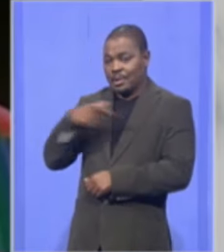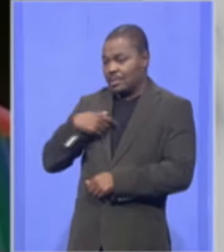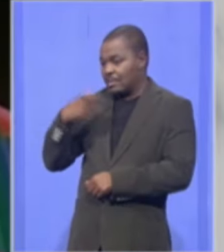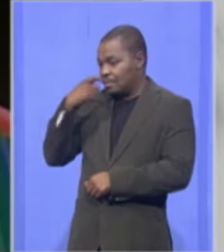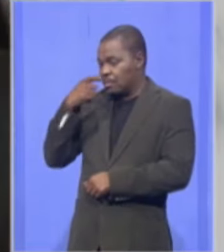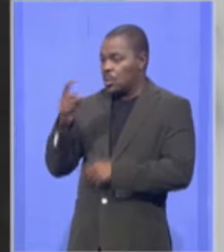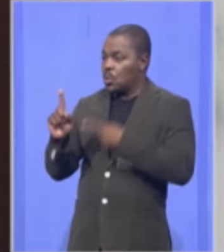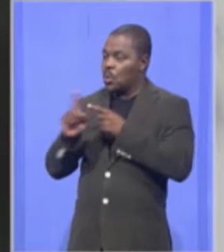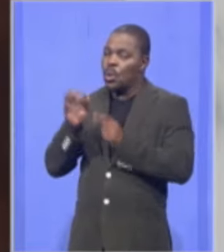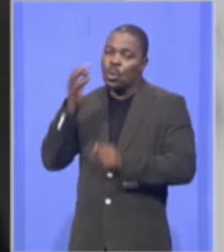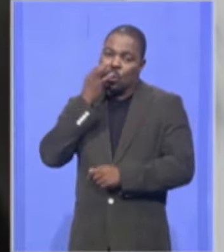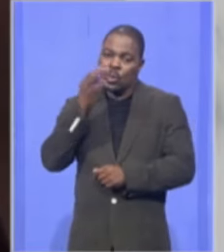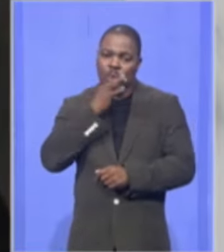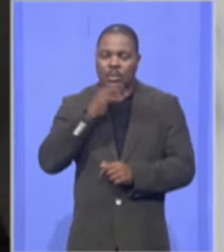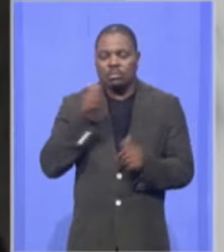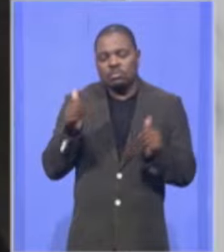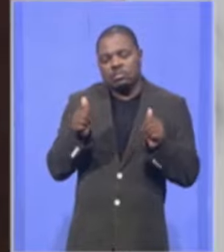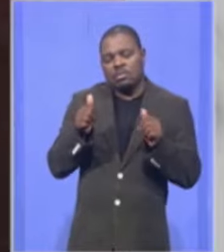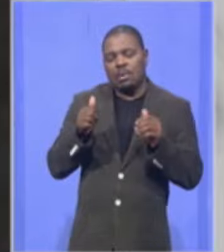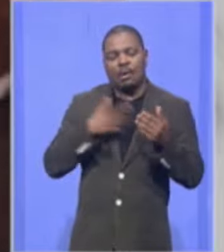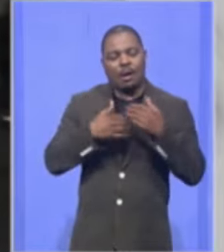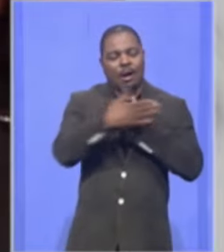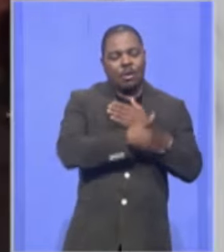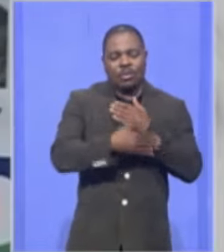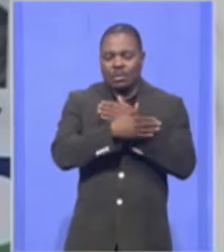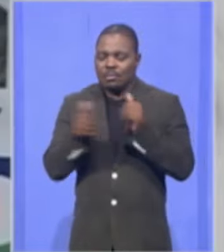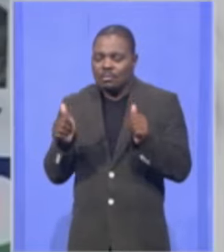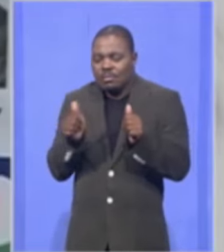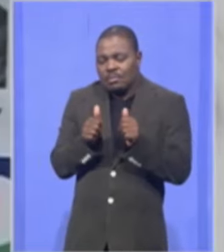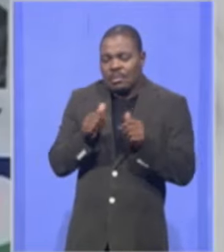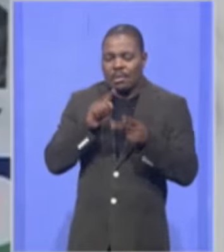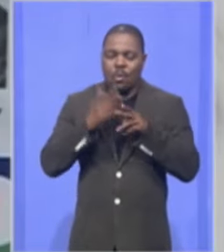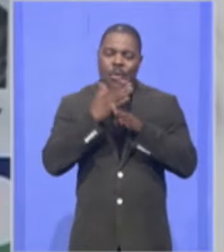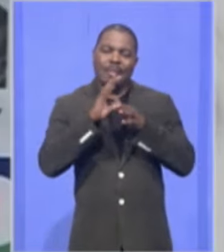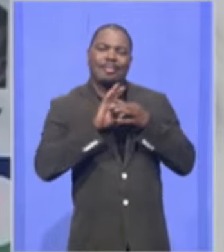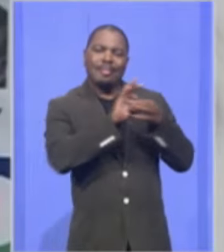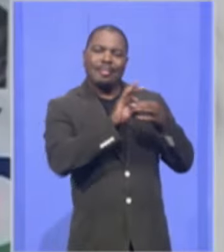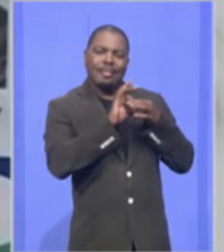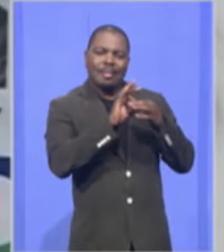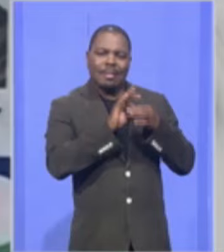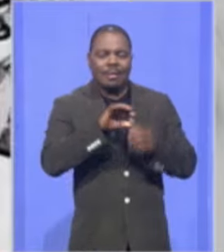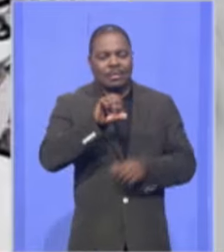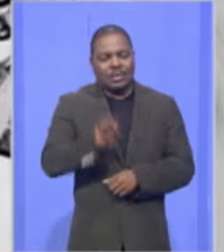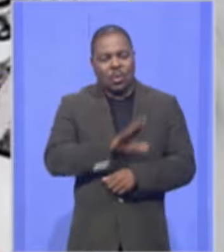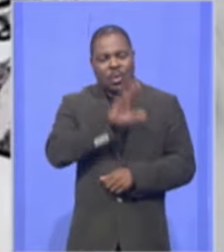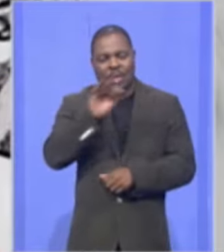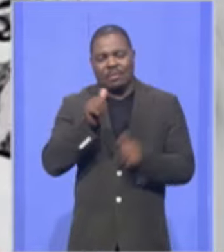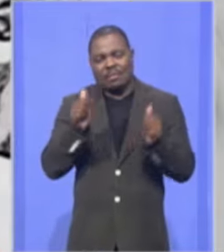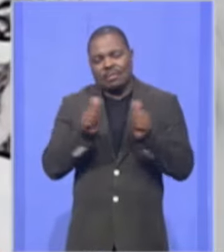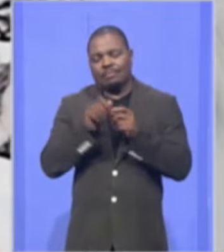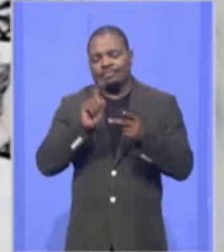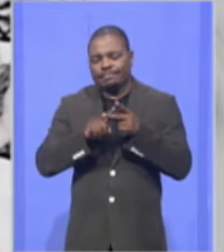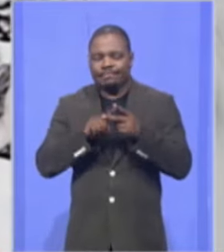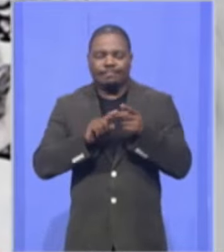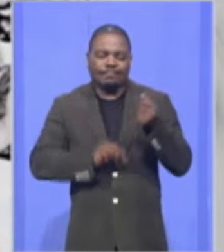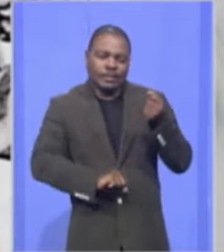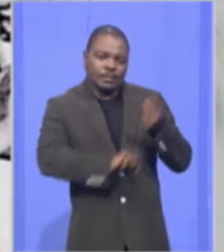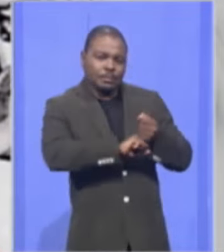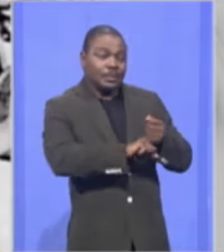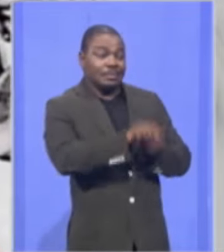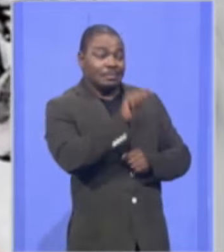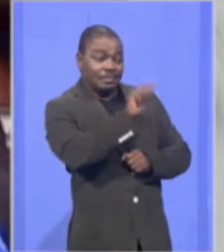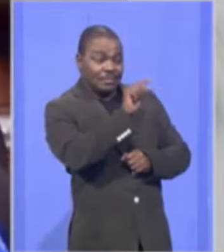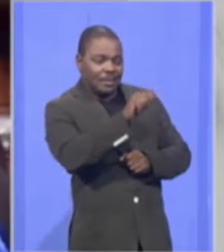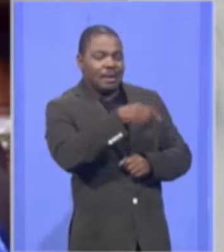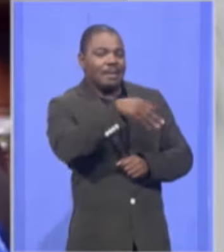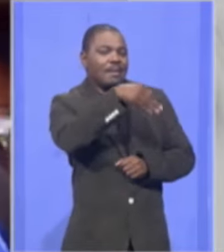rile jaaka baagisani le badirammogo Afrika Borwa ikitlane le go nna mo khutsafalong ga mmogo le baagi ba Namibia